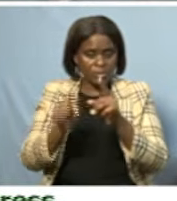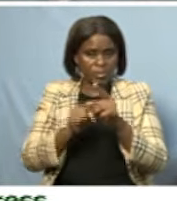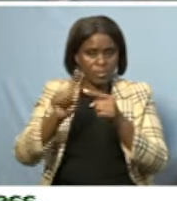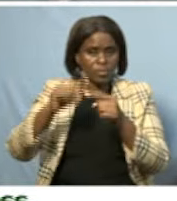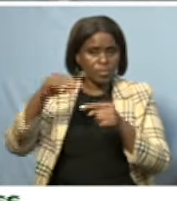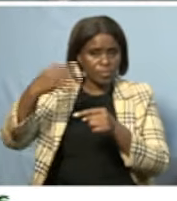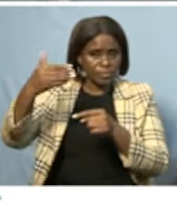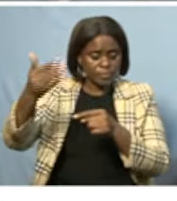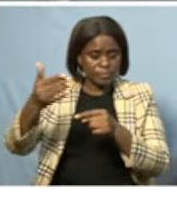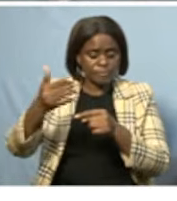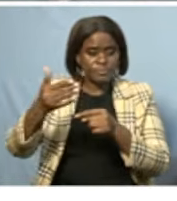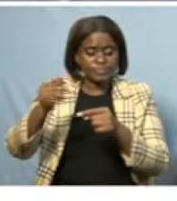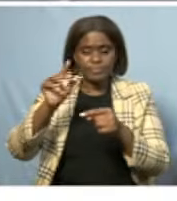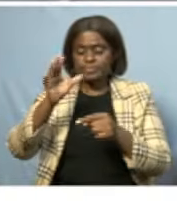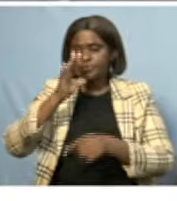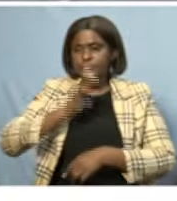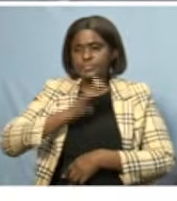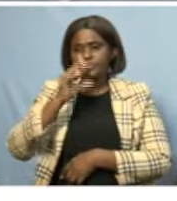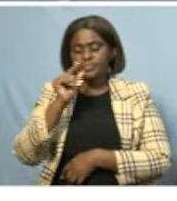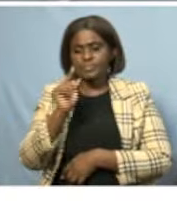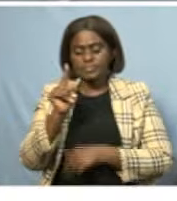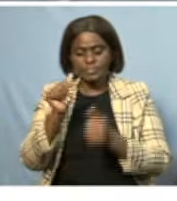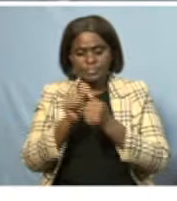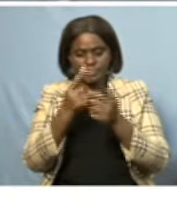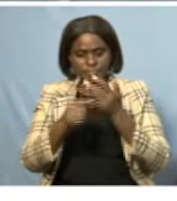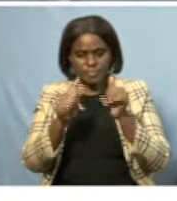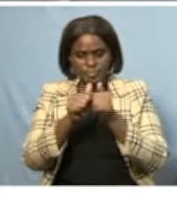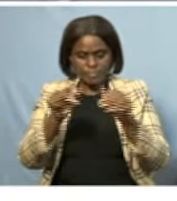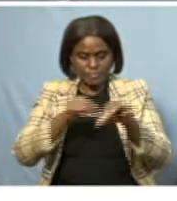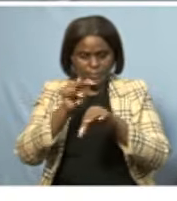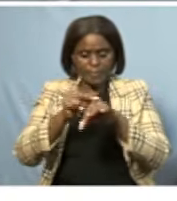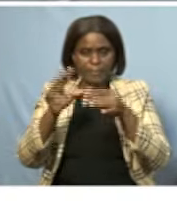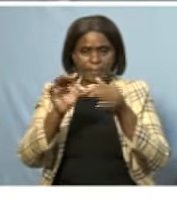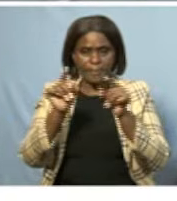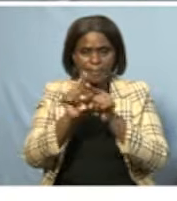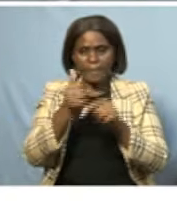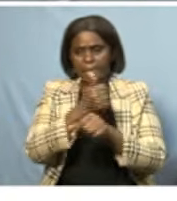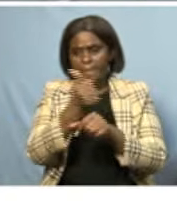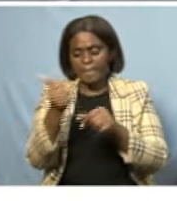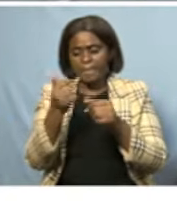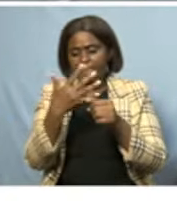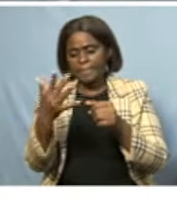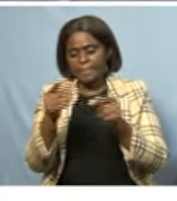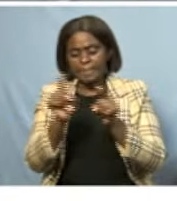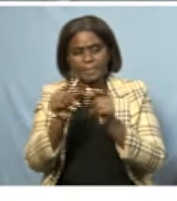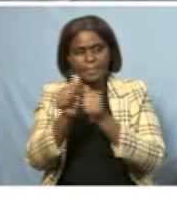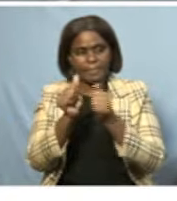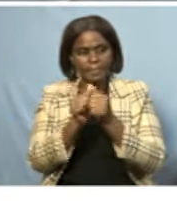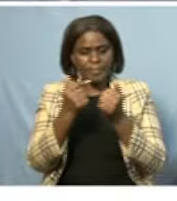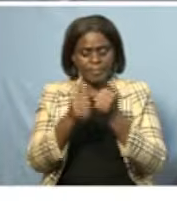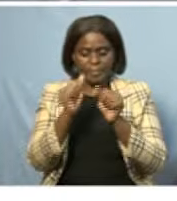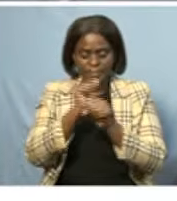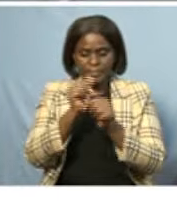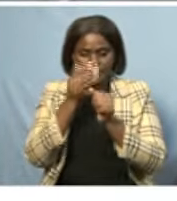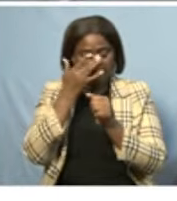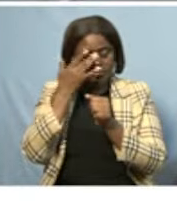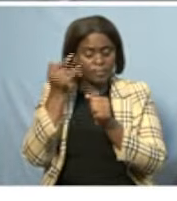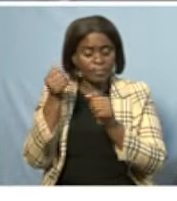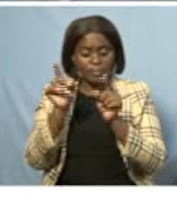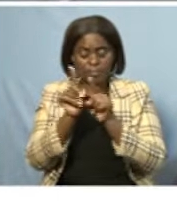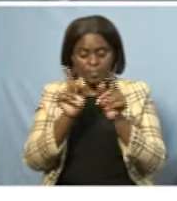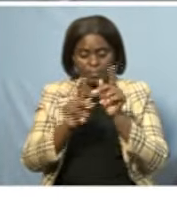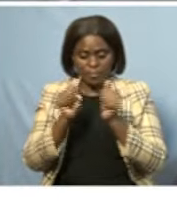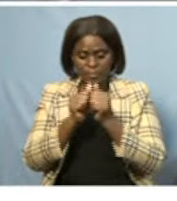to come. Madam Speaker, with regard to national unity, on the other hand, it is about coming together as a people with